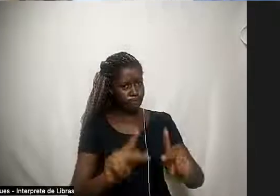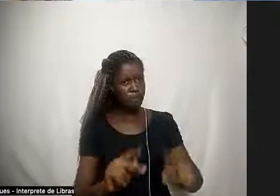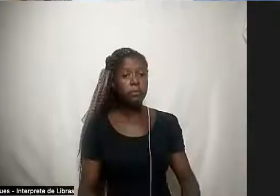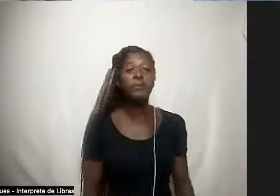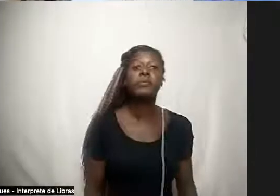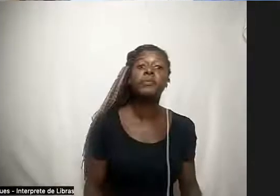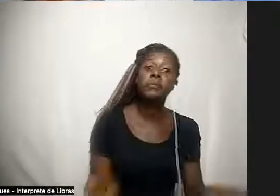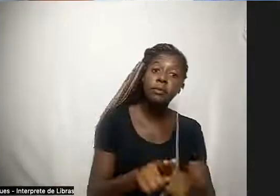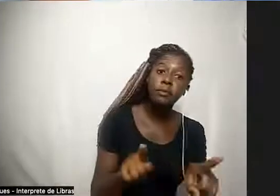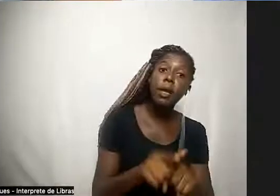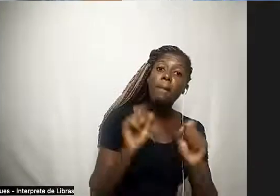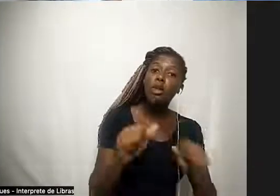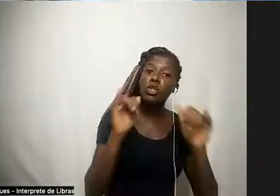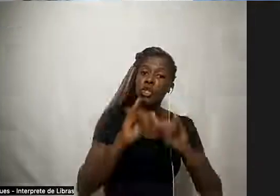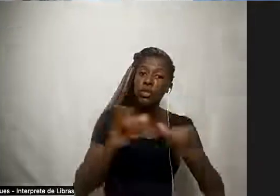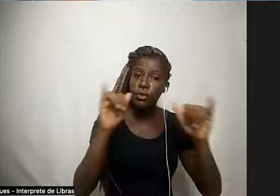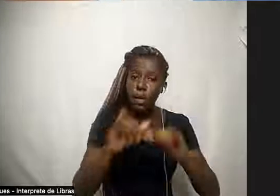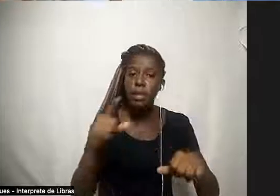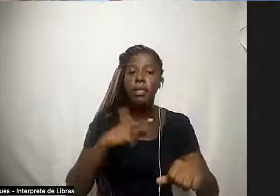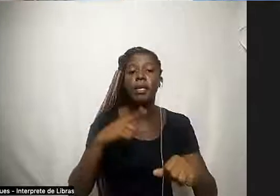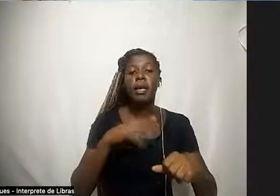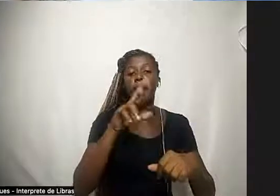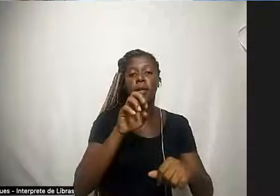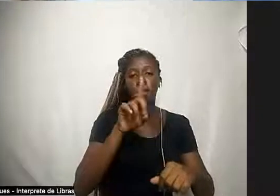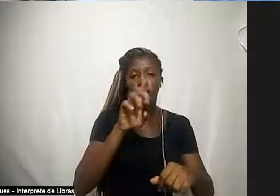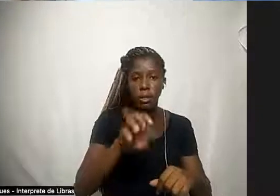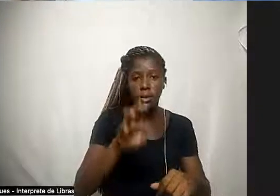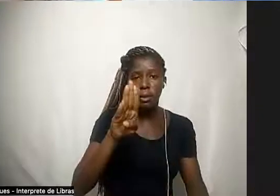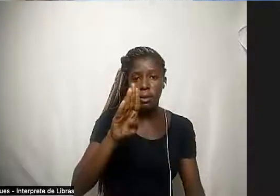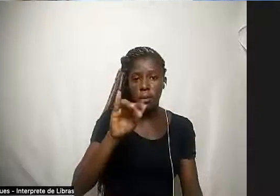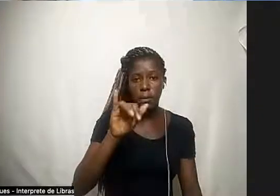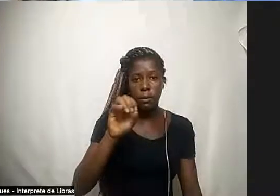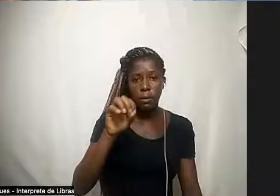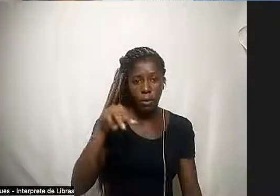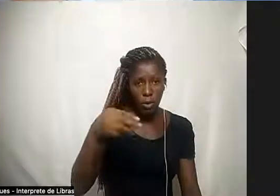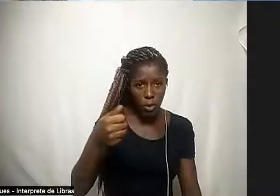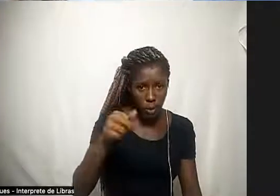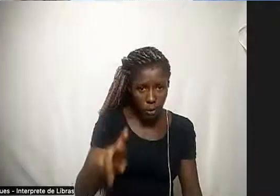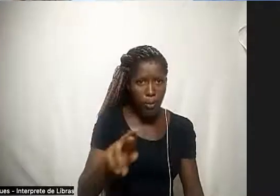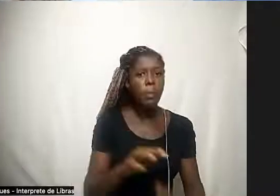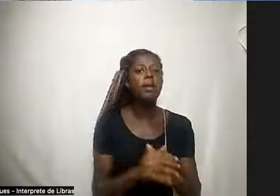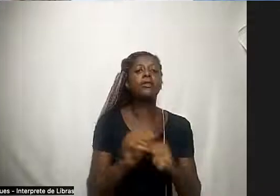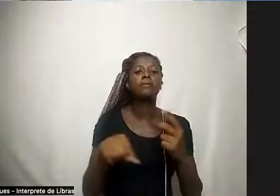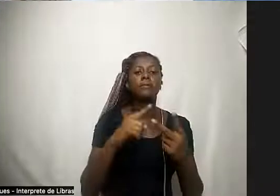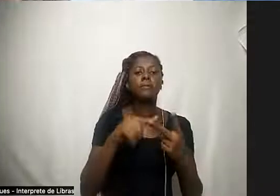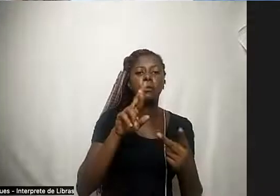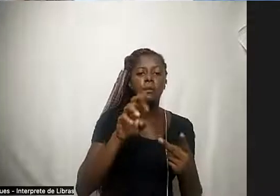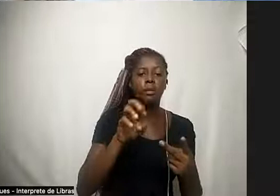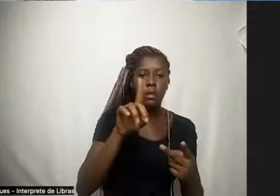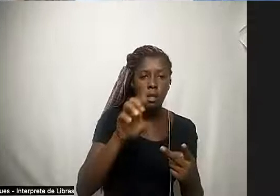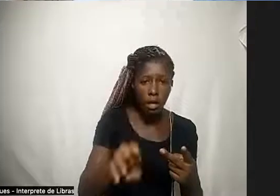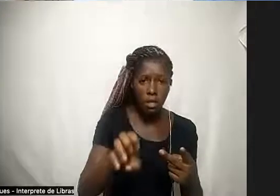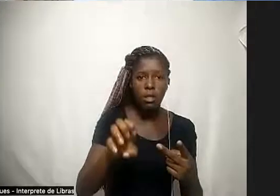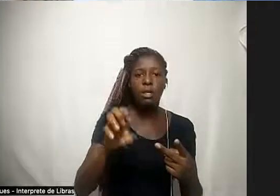grants. I'd love to advertise the other networks we participate, the Biomar Network. We also